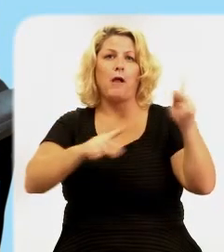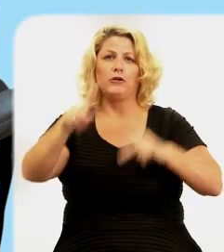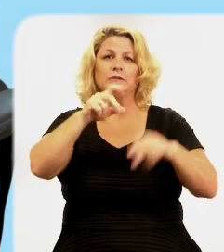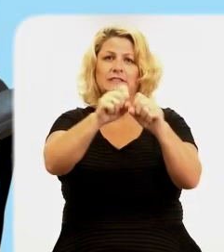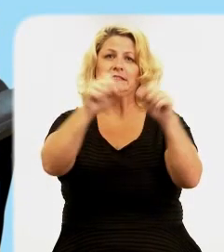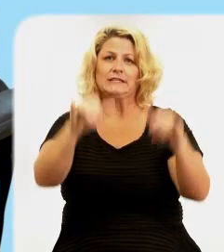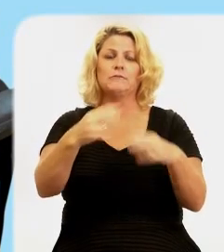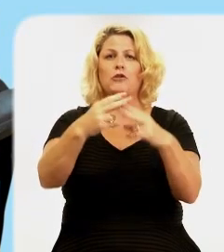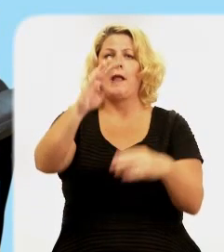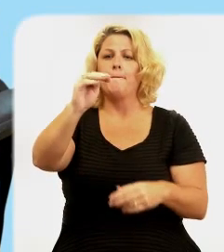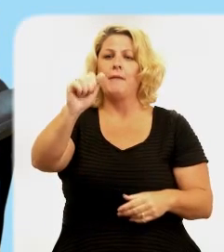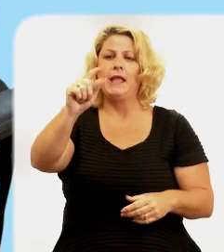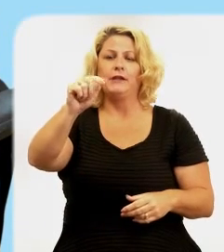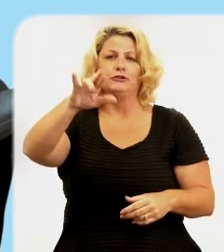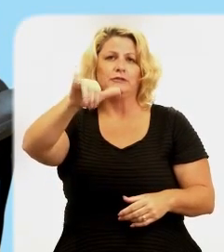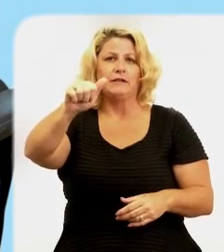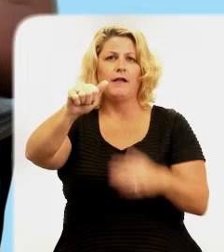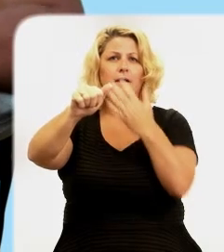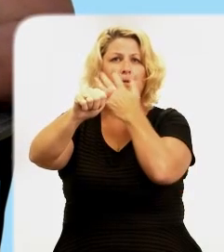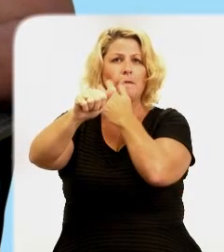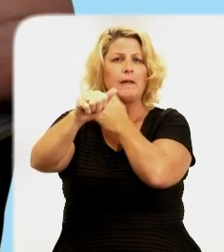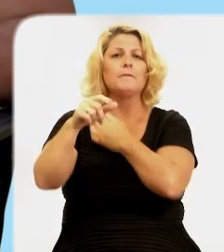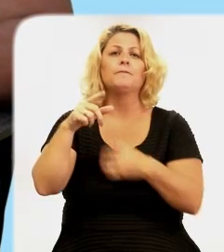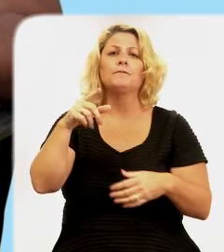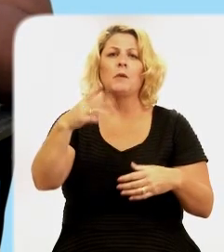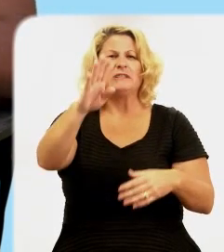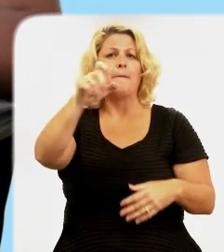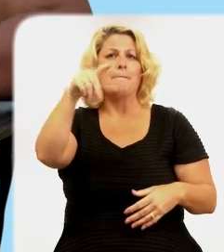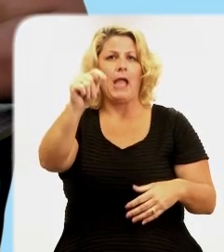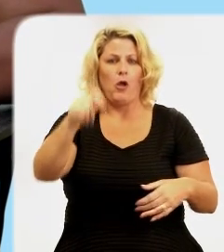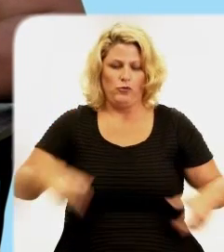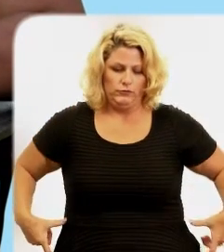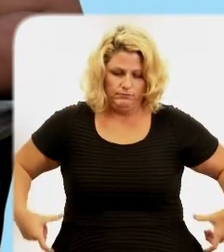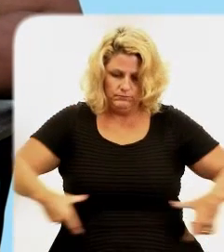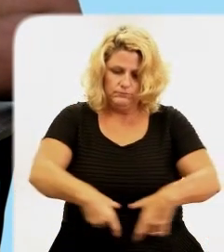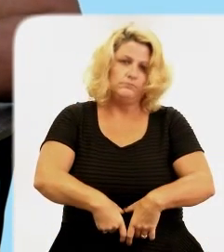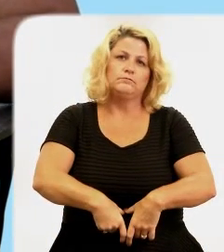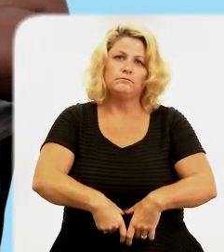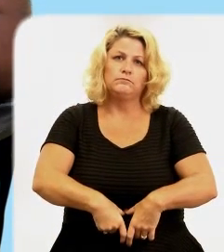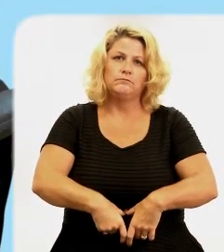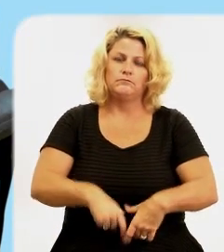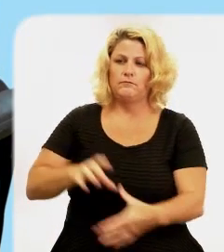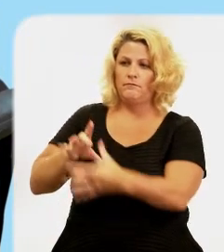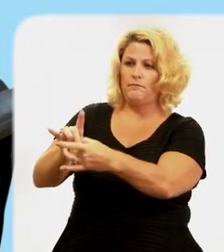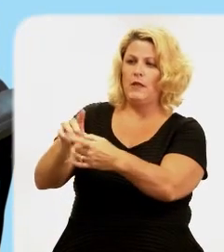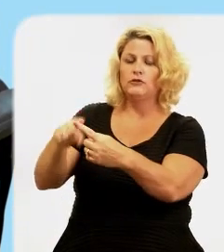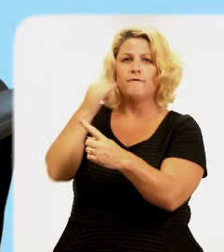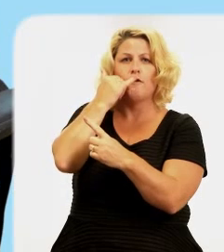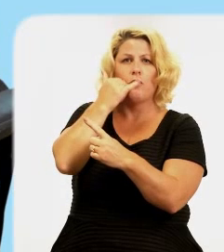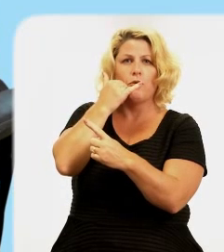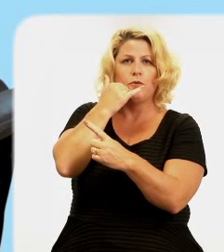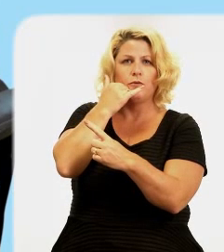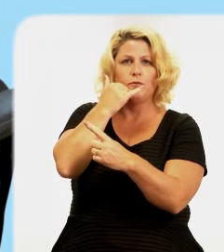system. It was Matria, and it was a belt that I wore, and it connected to the